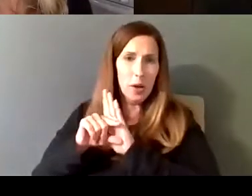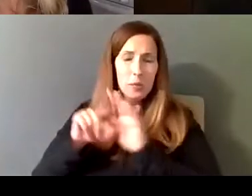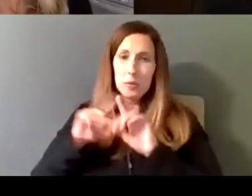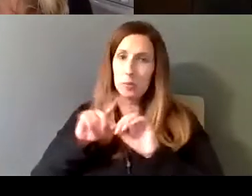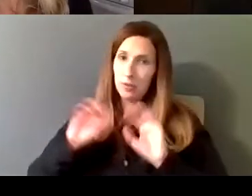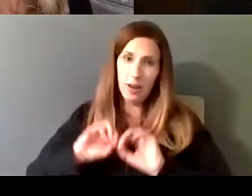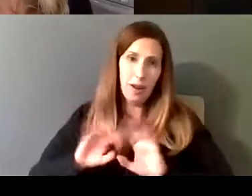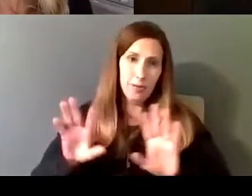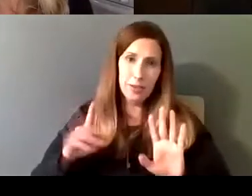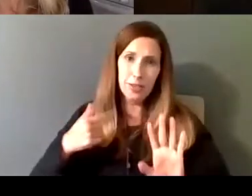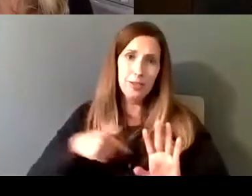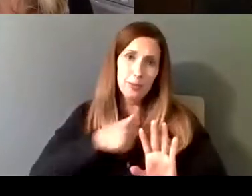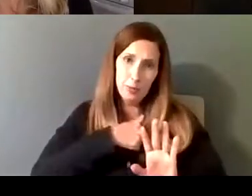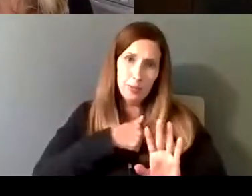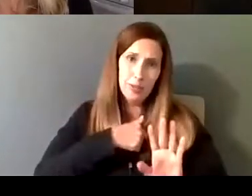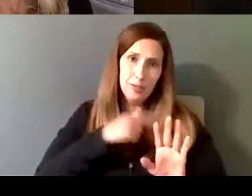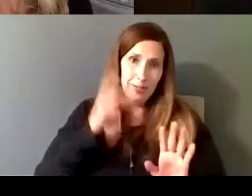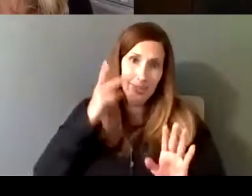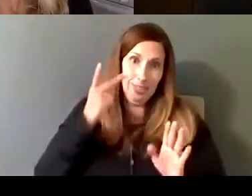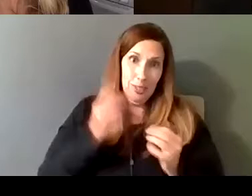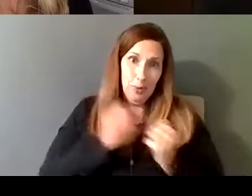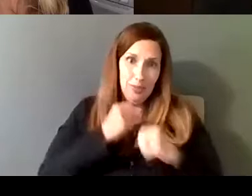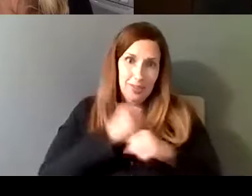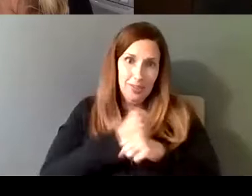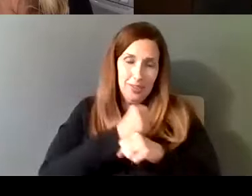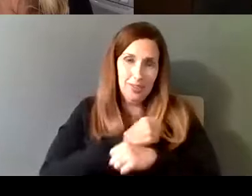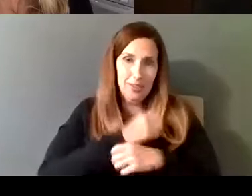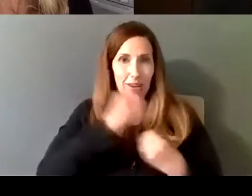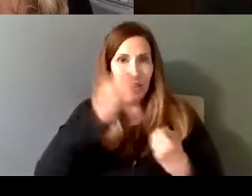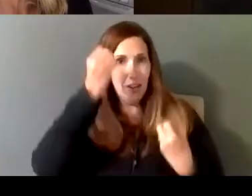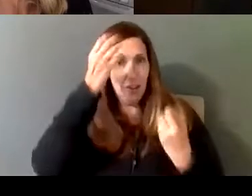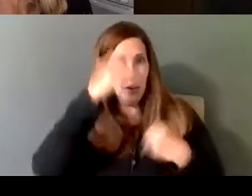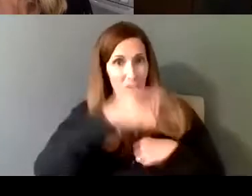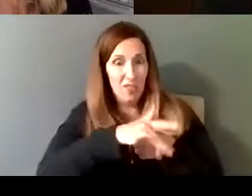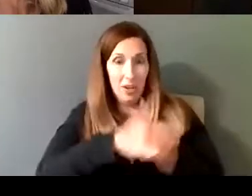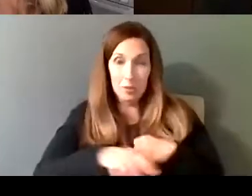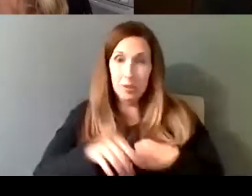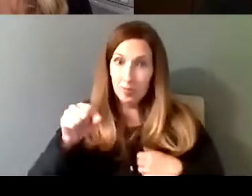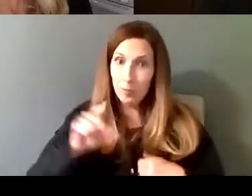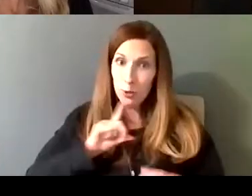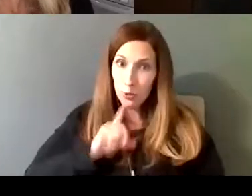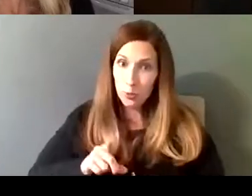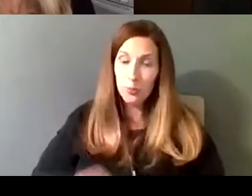clearly, we're seeing with the statistics and the information that's out there that is true.